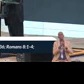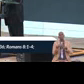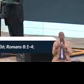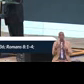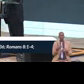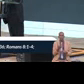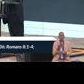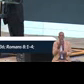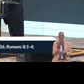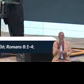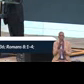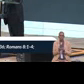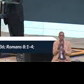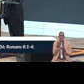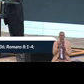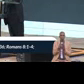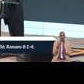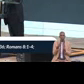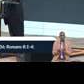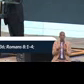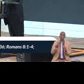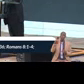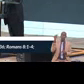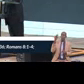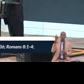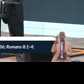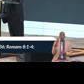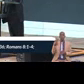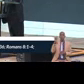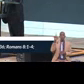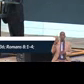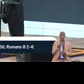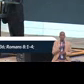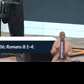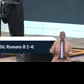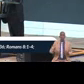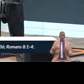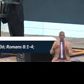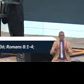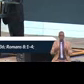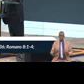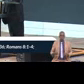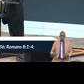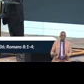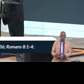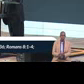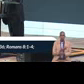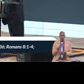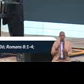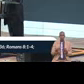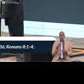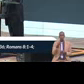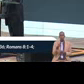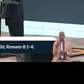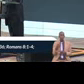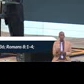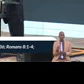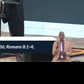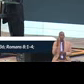the goodness of God, of the grace of God, and the Lord has imparted unto you the fruit of his